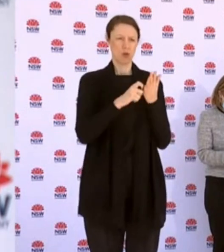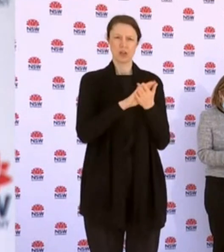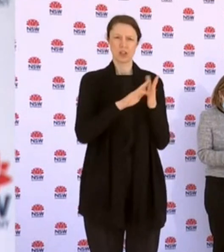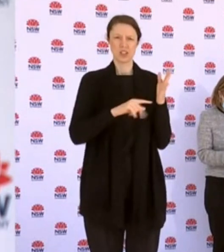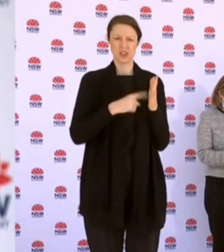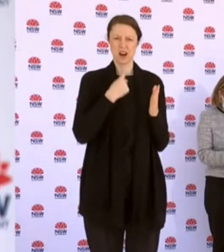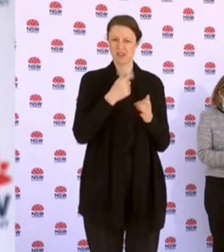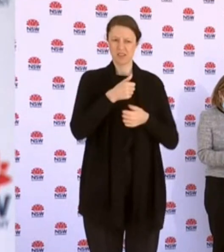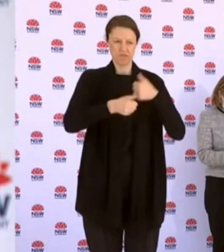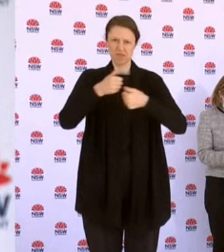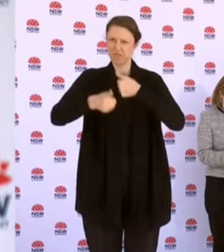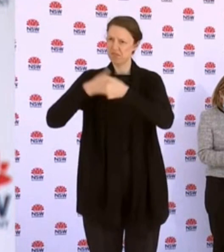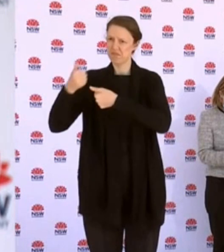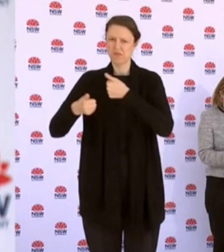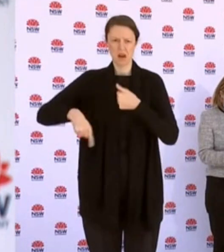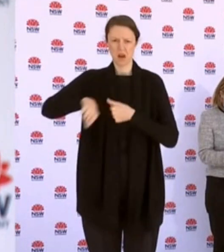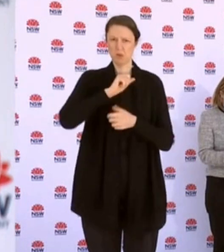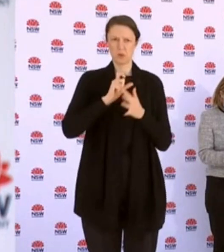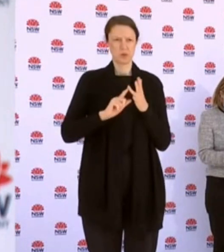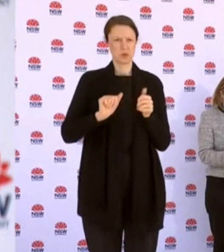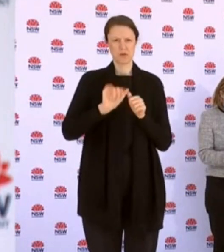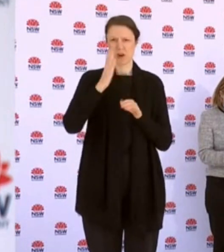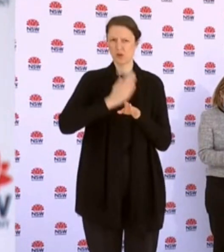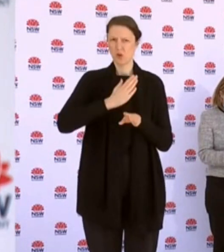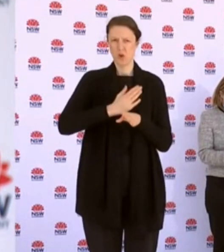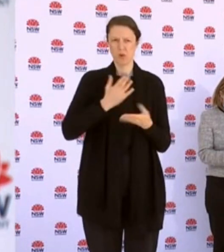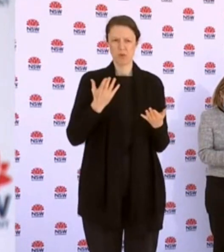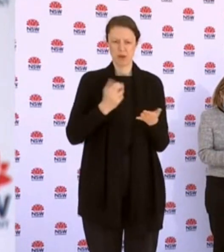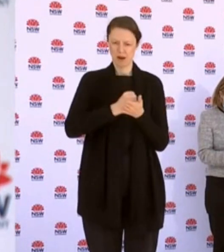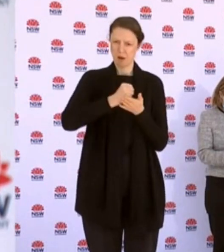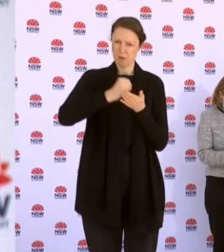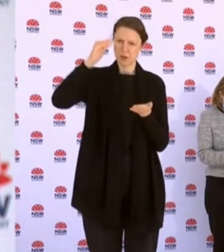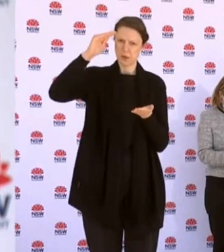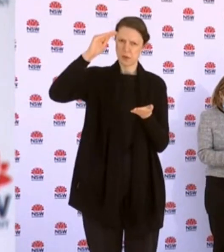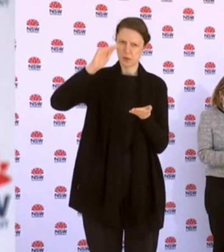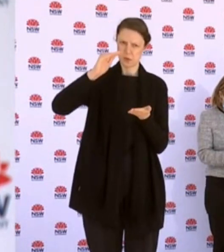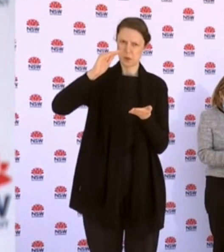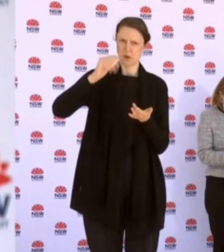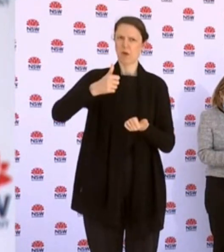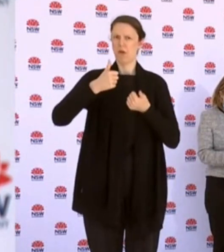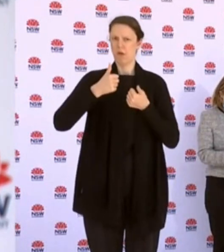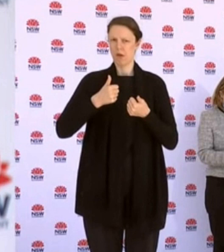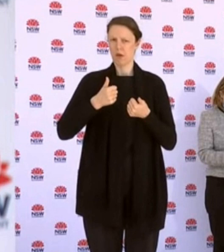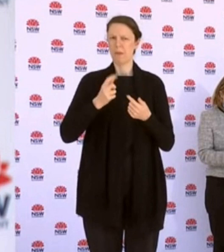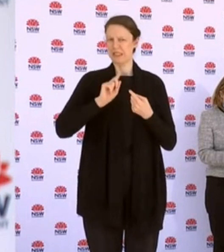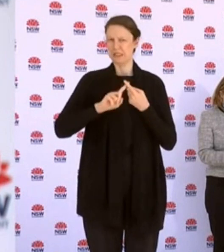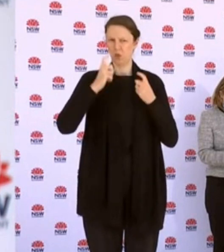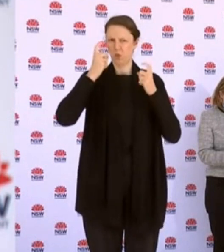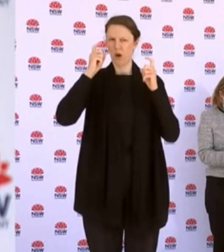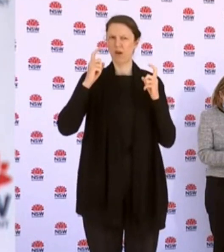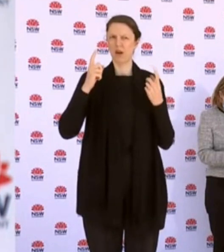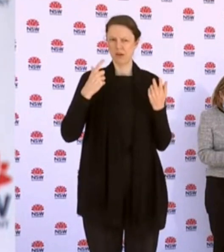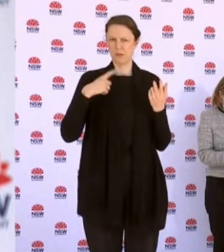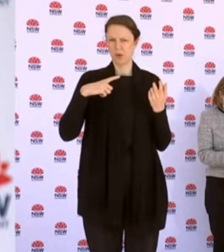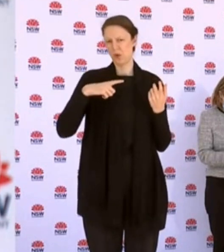South Wales at the moment. We've seen obviously the numbers, the broader numbers come down, but there's still levels of concern about particular